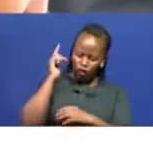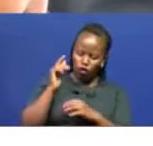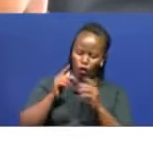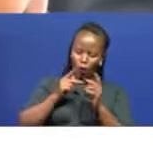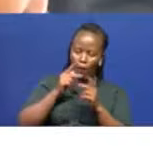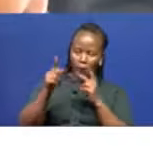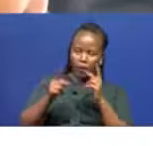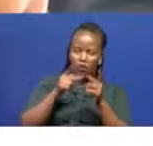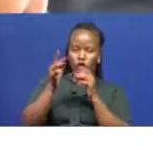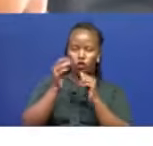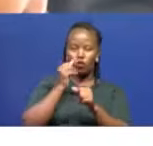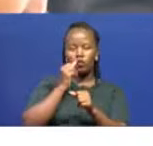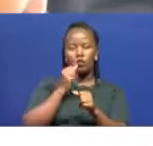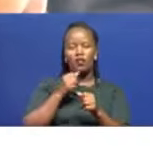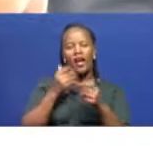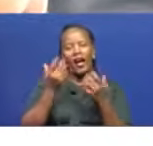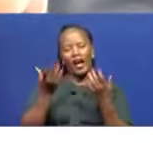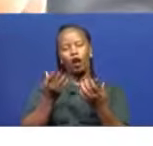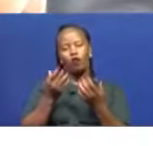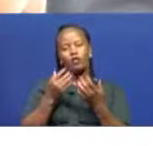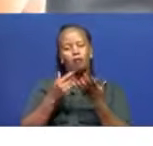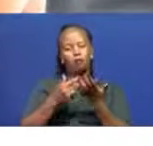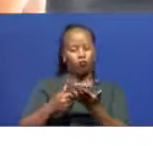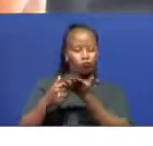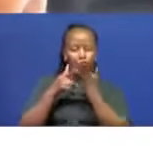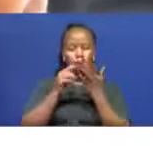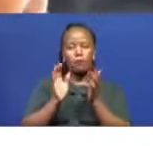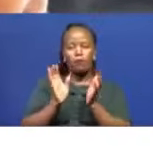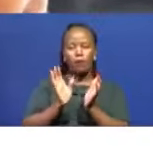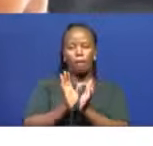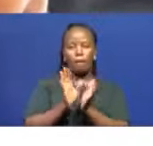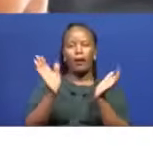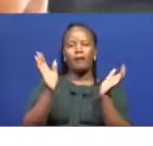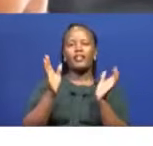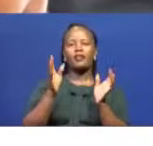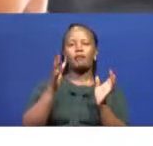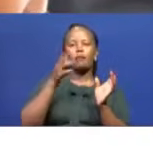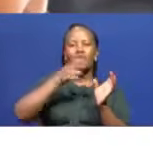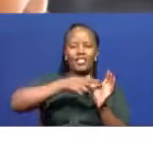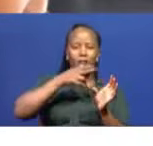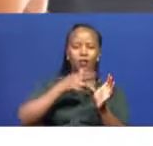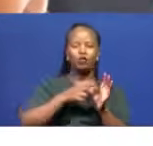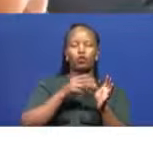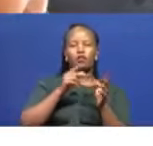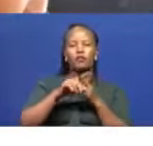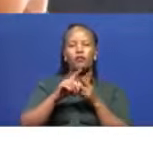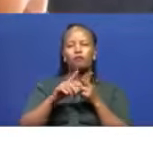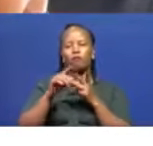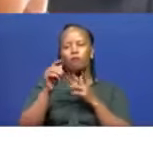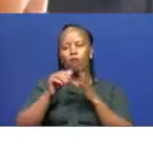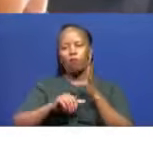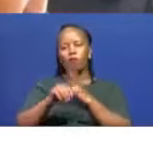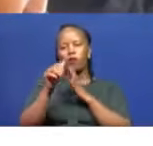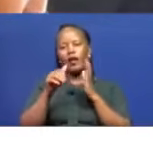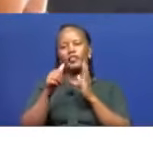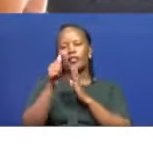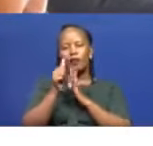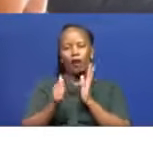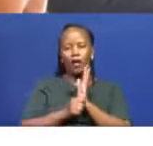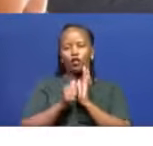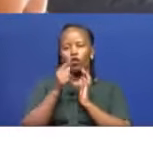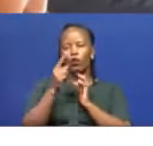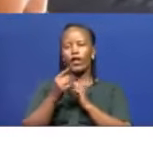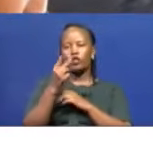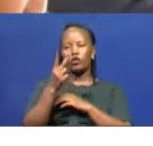framework governing public participation in impeachment processes under Article 118 and